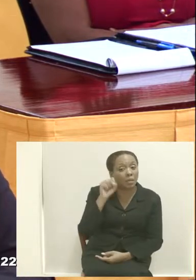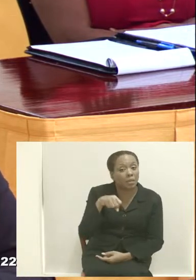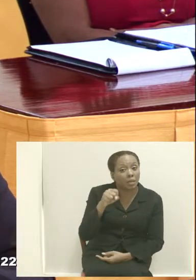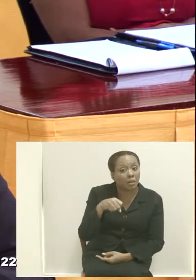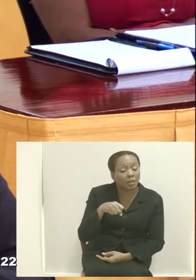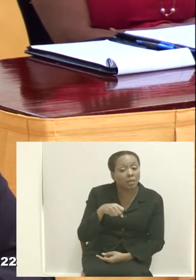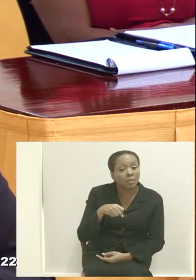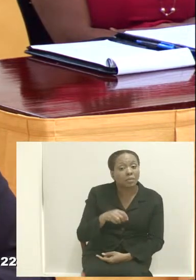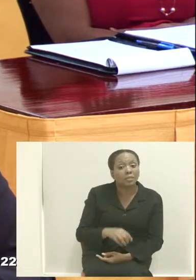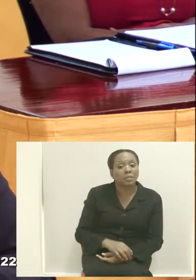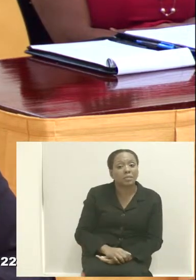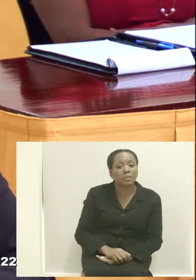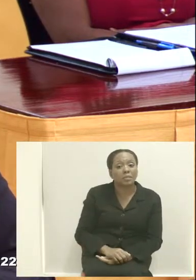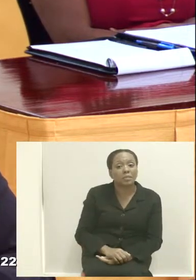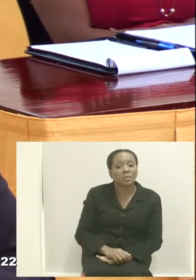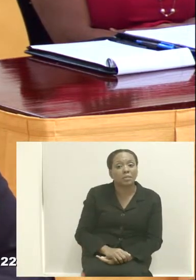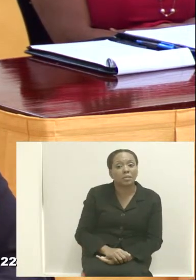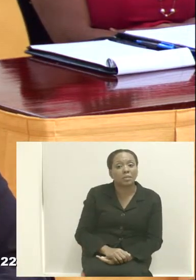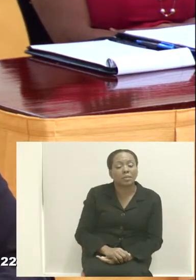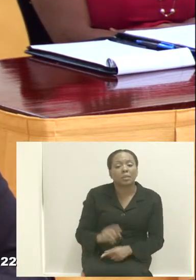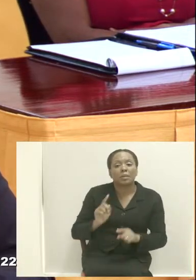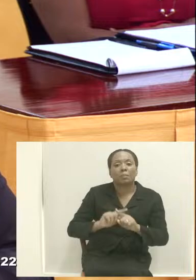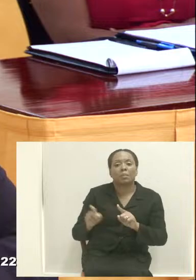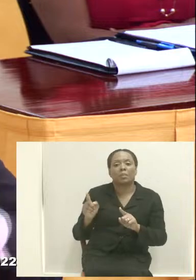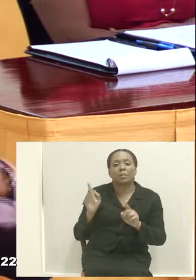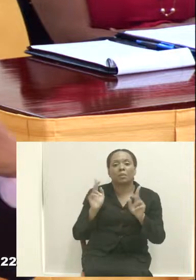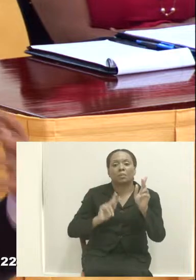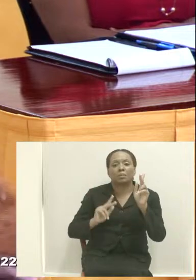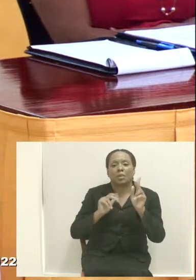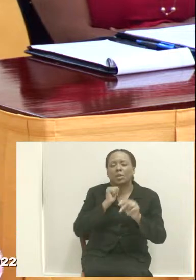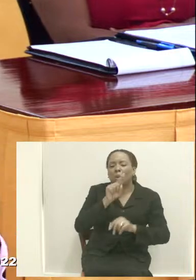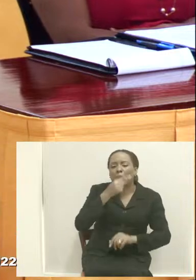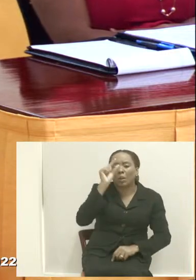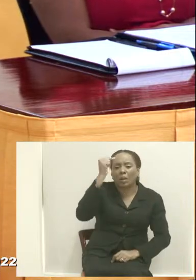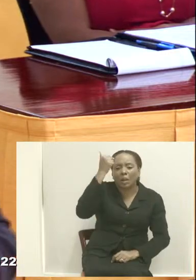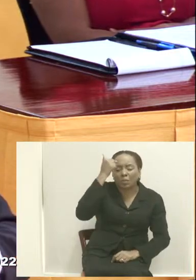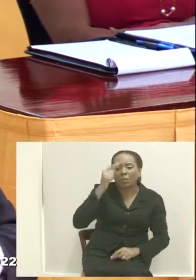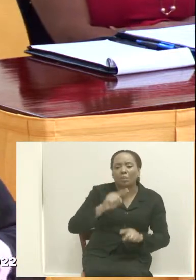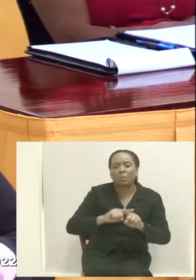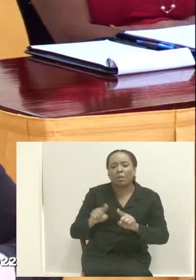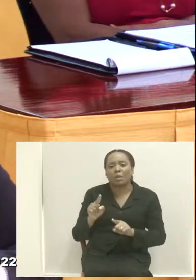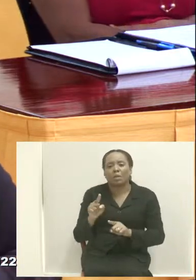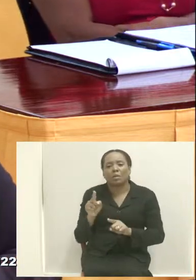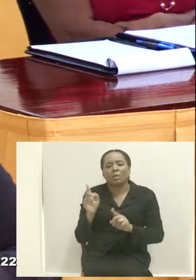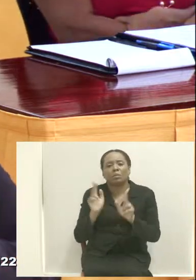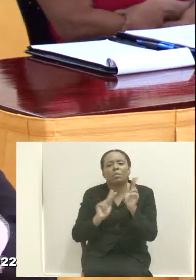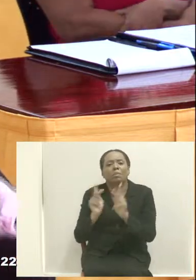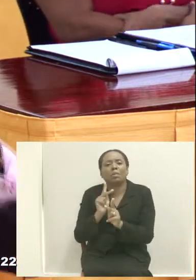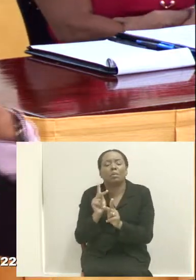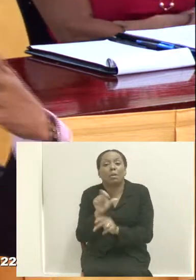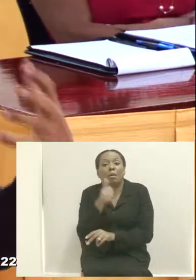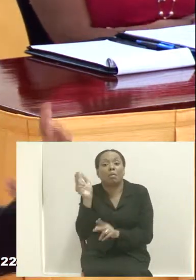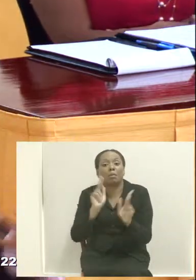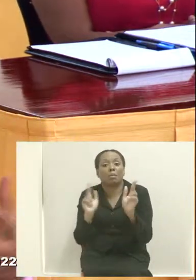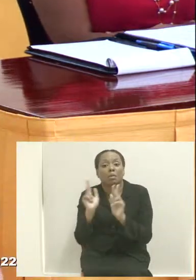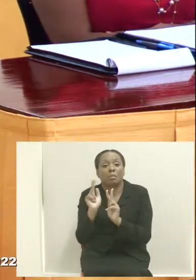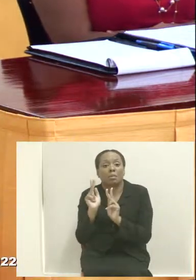stakeholders, not necessarily the government when I say the state, but the stakeholders, that network of small business